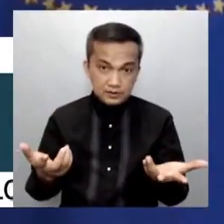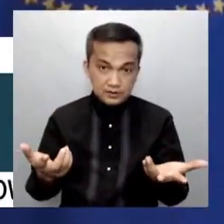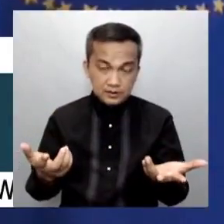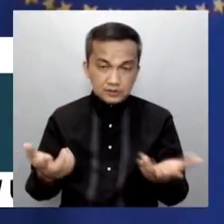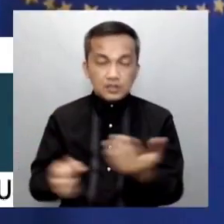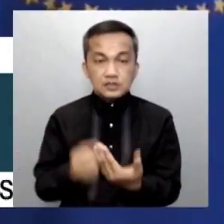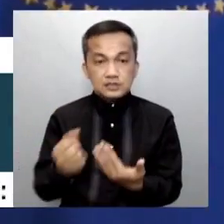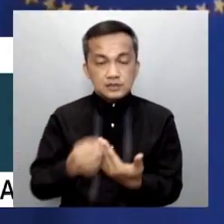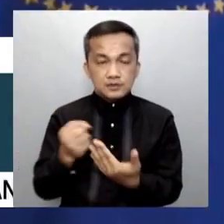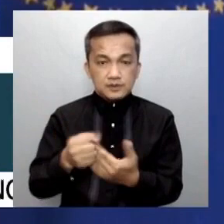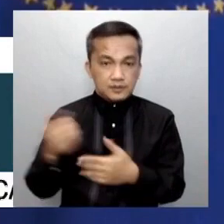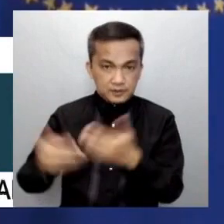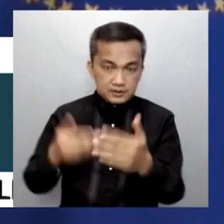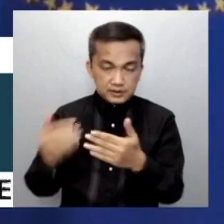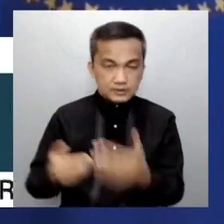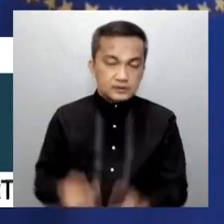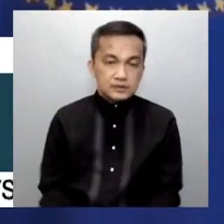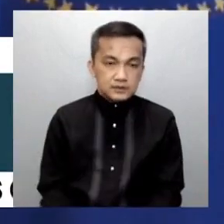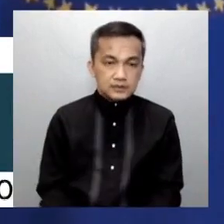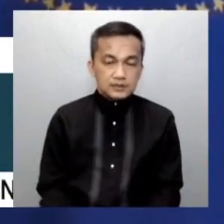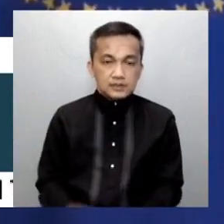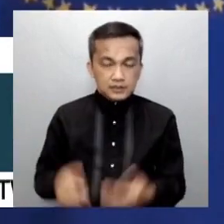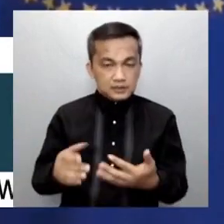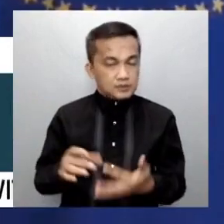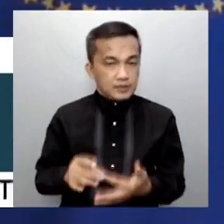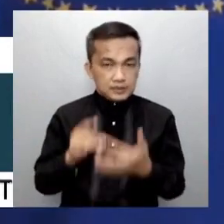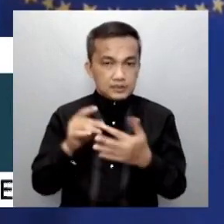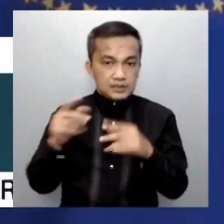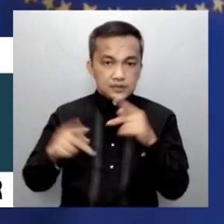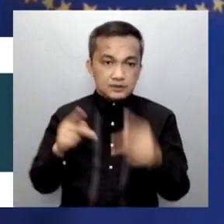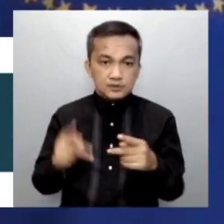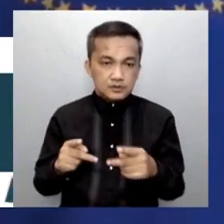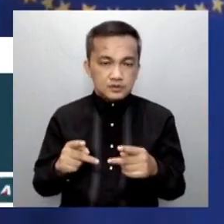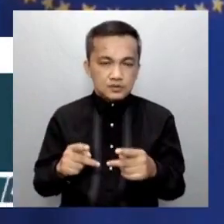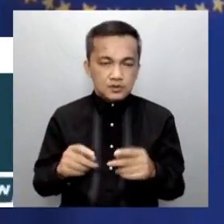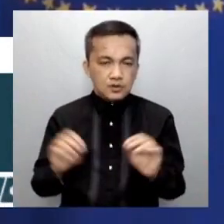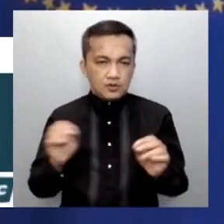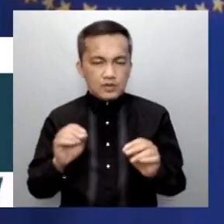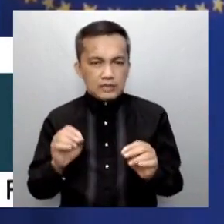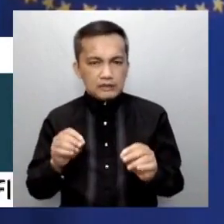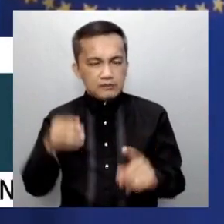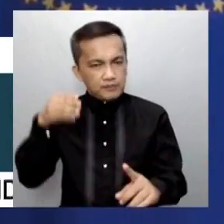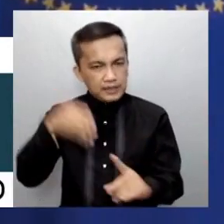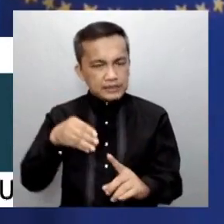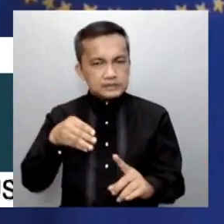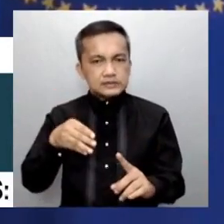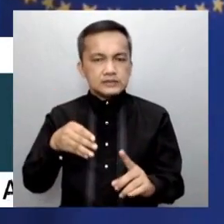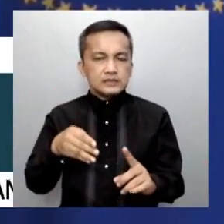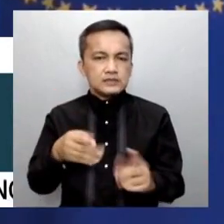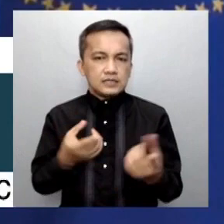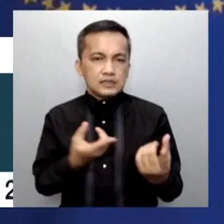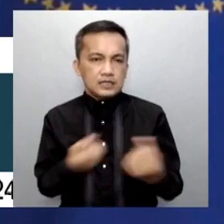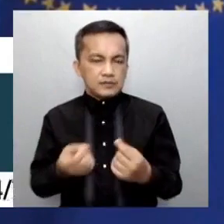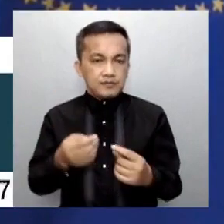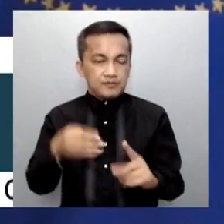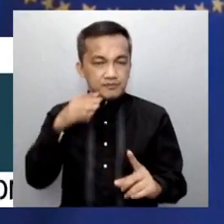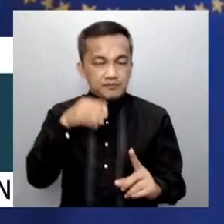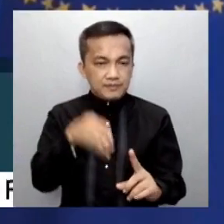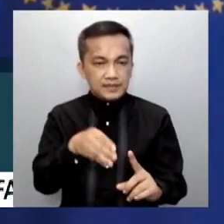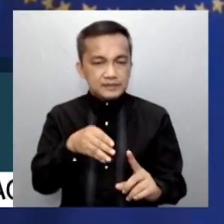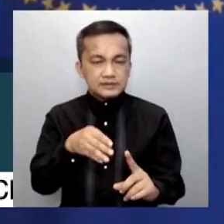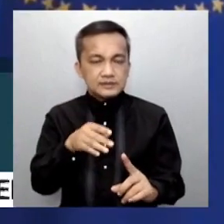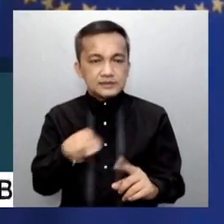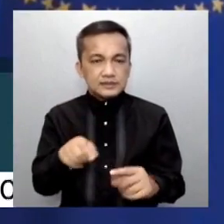the process, especially for the citizen. And there is no discretion being exercised by anyone. Eh, kung di mo ako lagyan, hindi